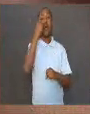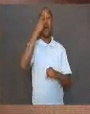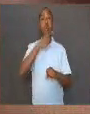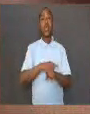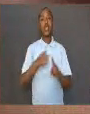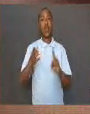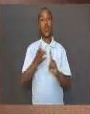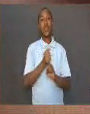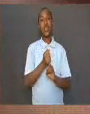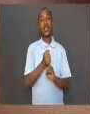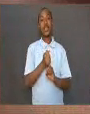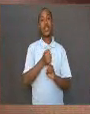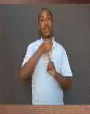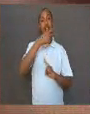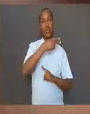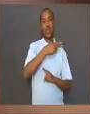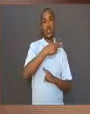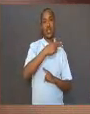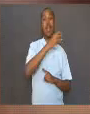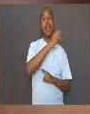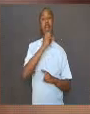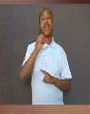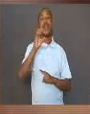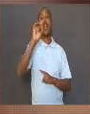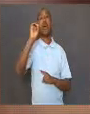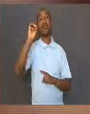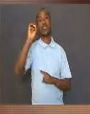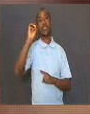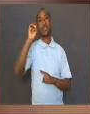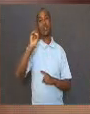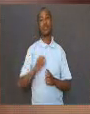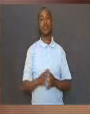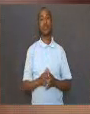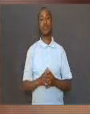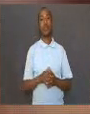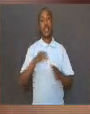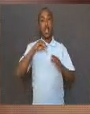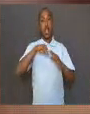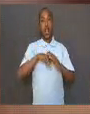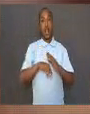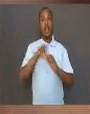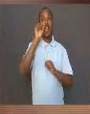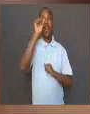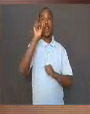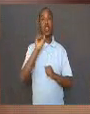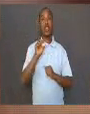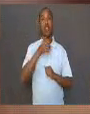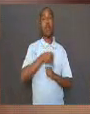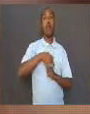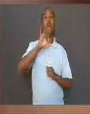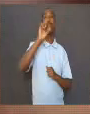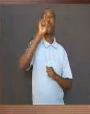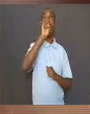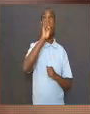will always contain hydrogen and oxygen in a